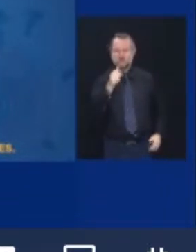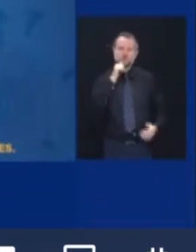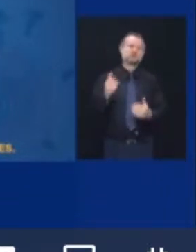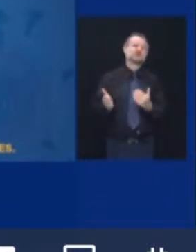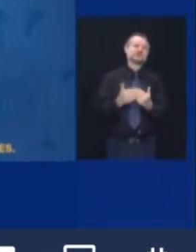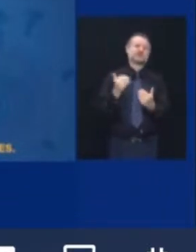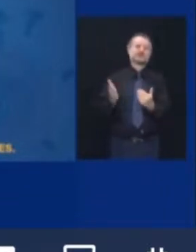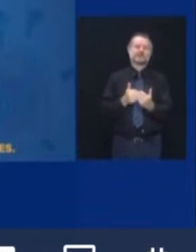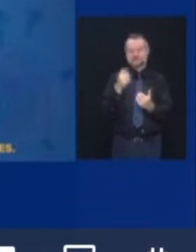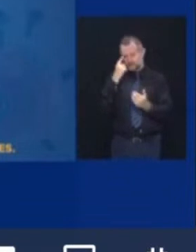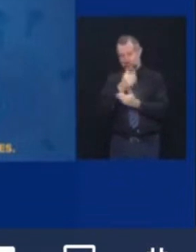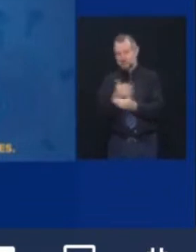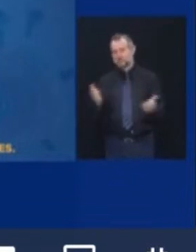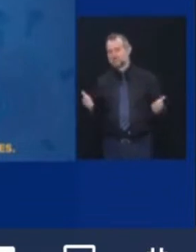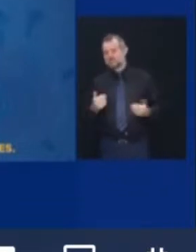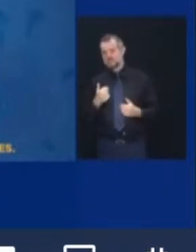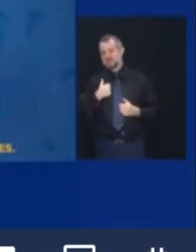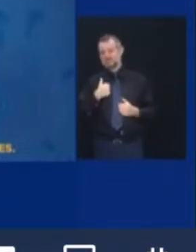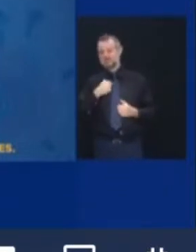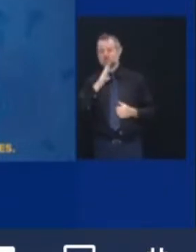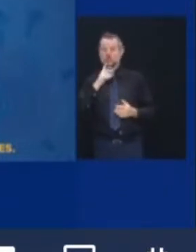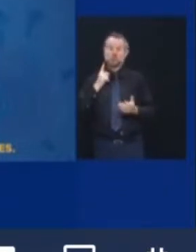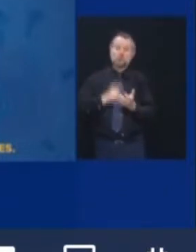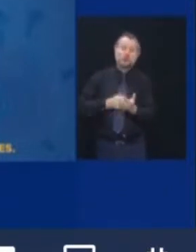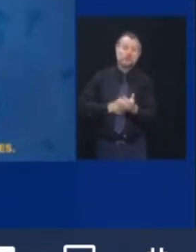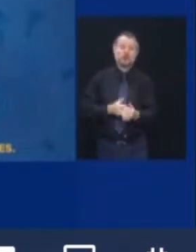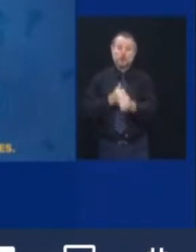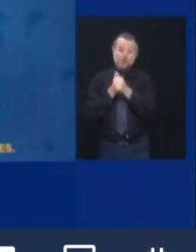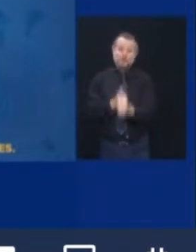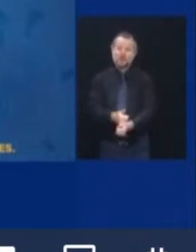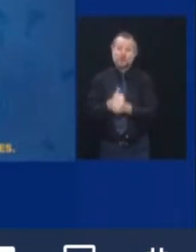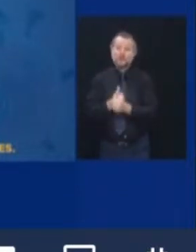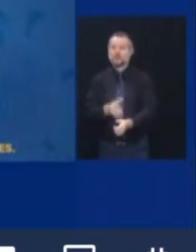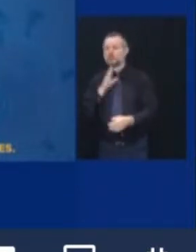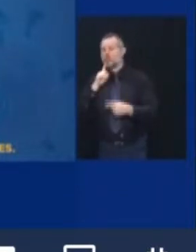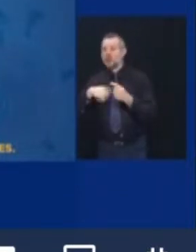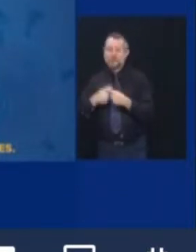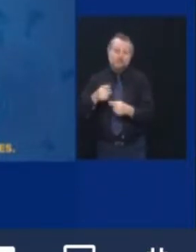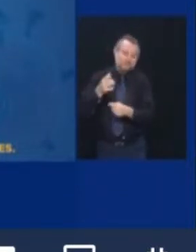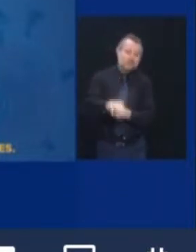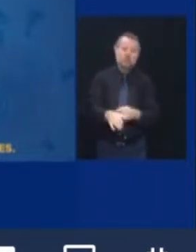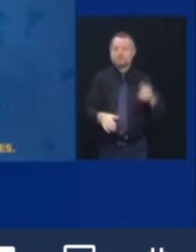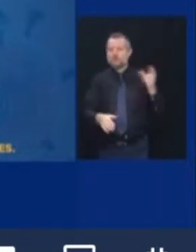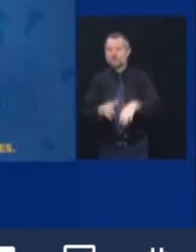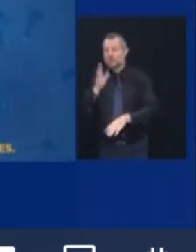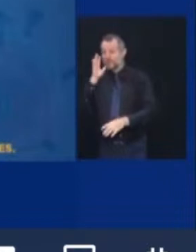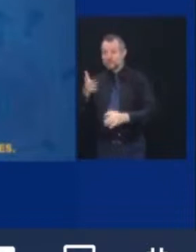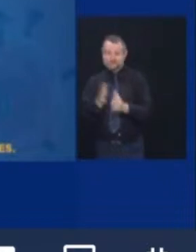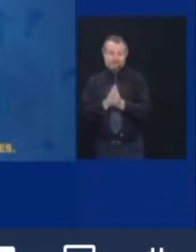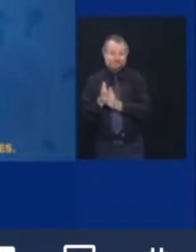about compliance. And I don't like to talk about enforcement.